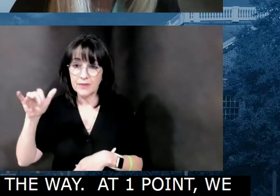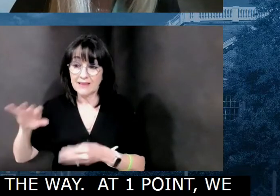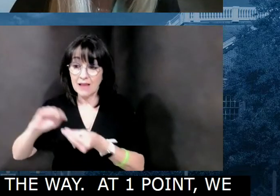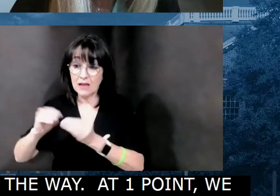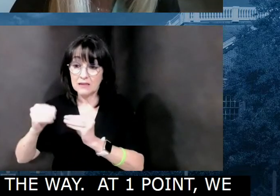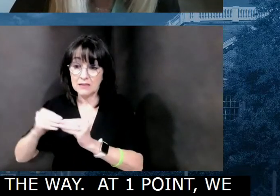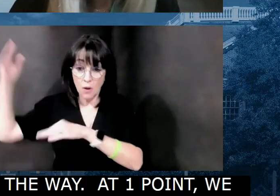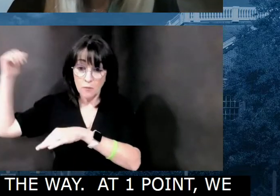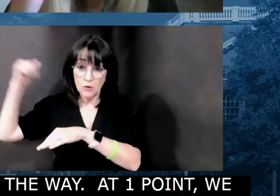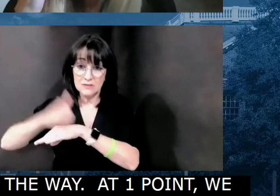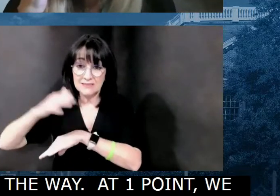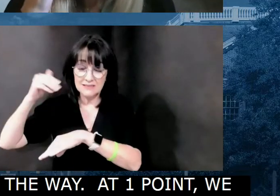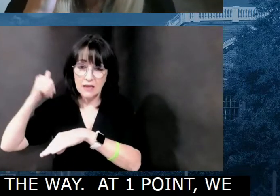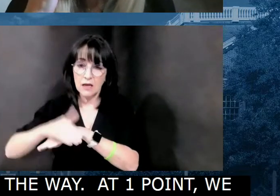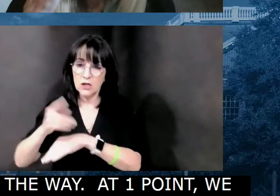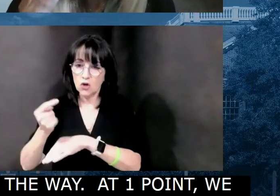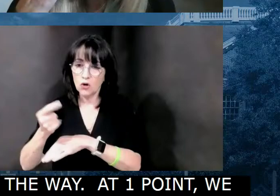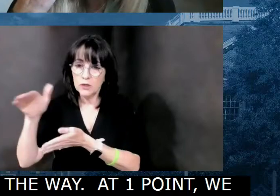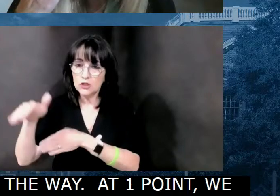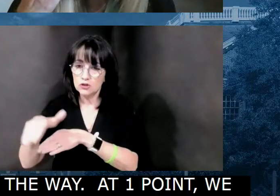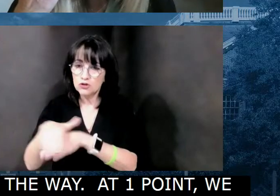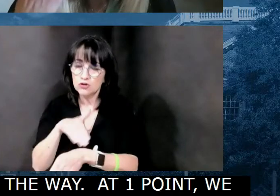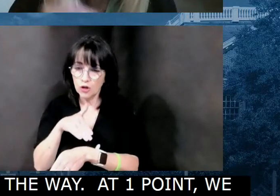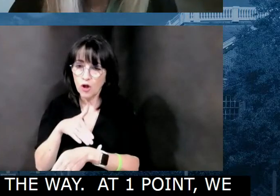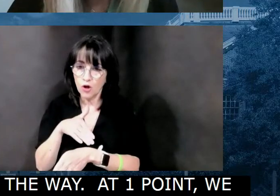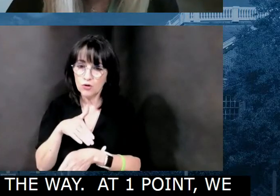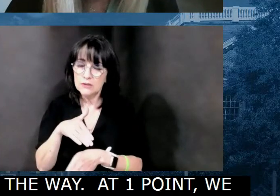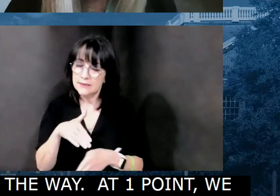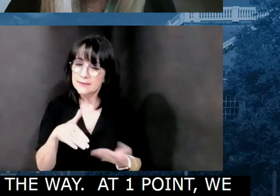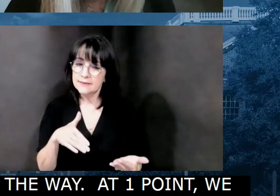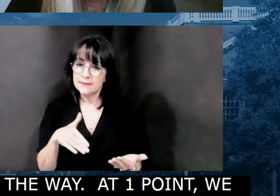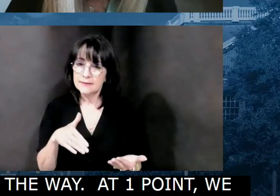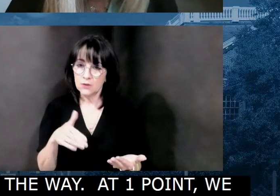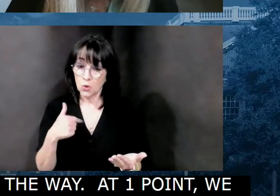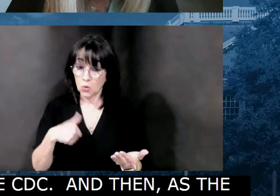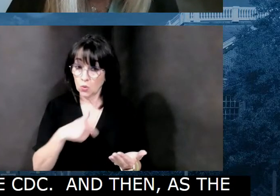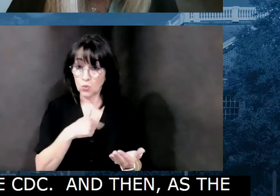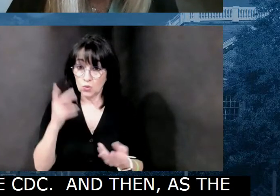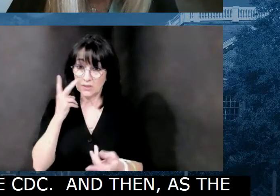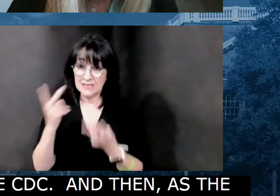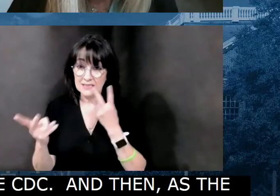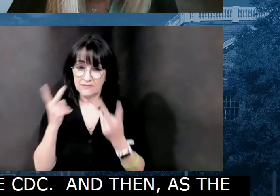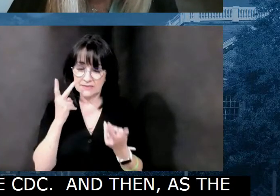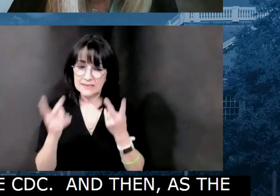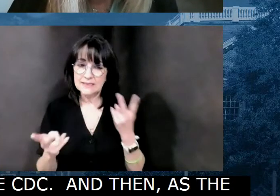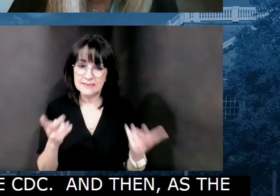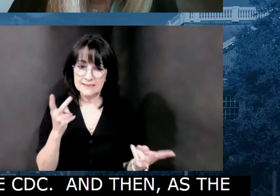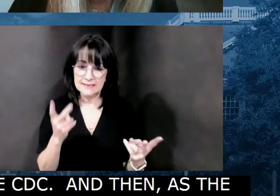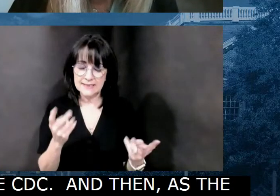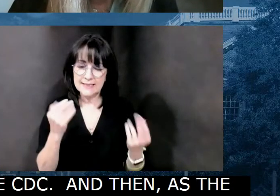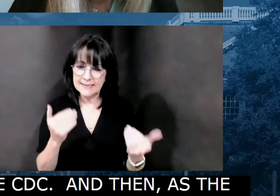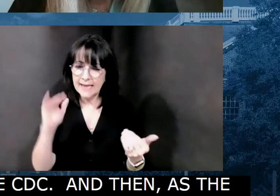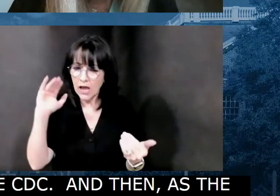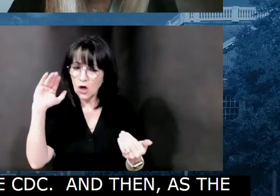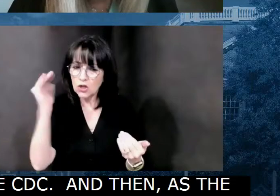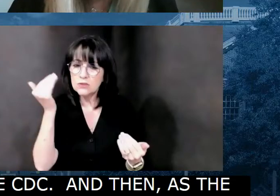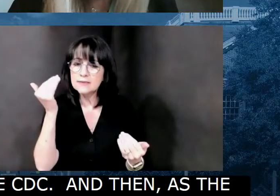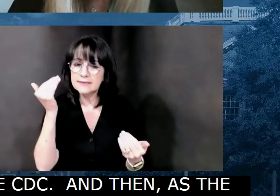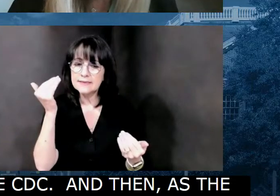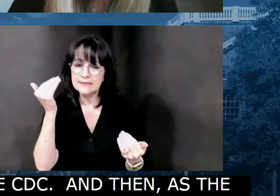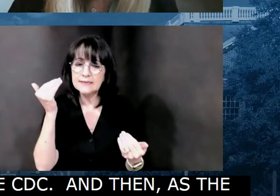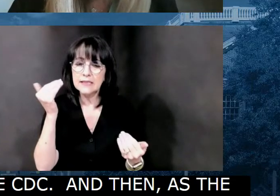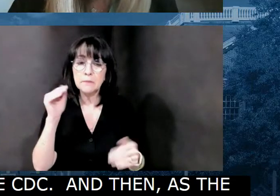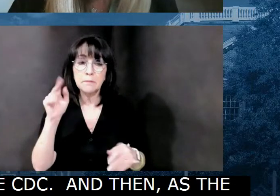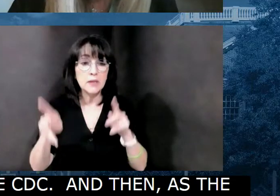more. We've been seeing, it's too early to say, I think, but we've seen a flattening of that trend downward. Now, there are lots of